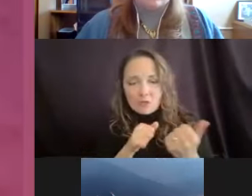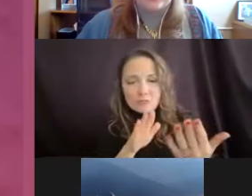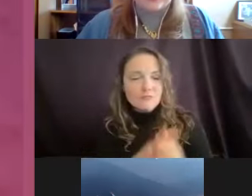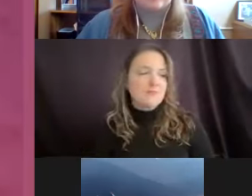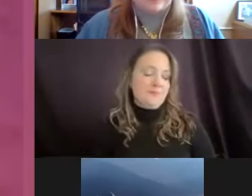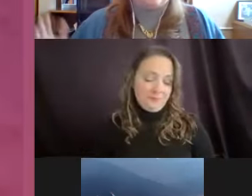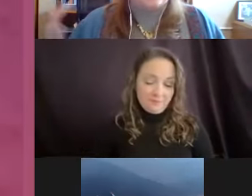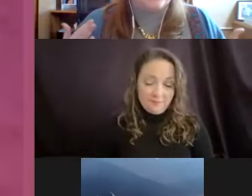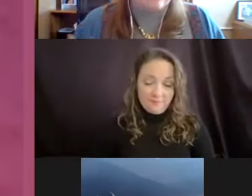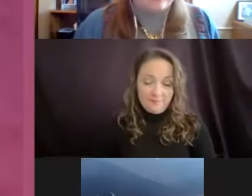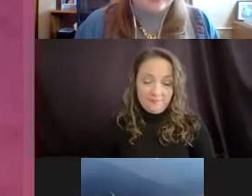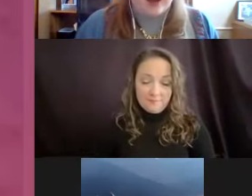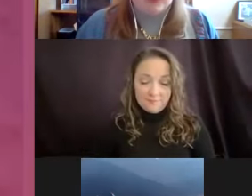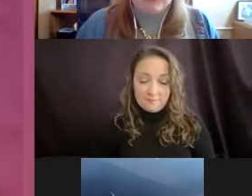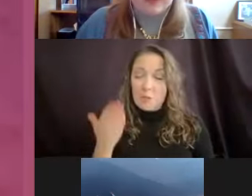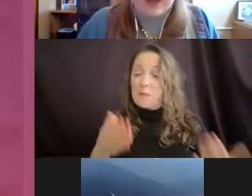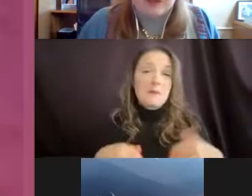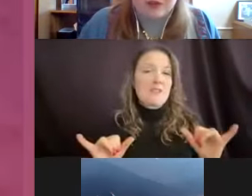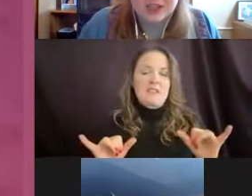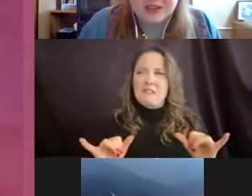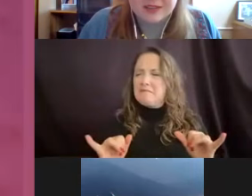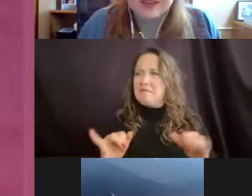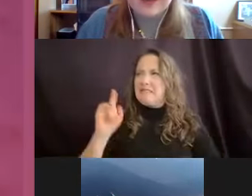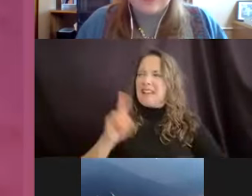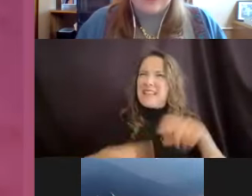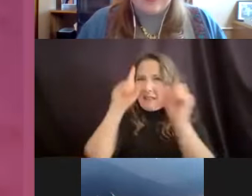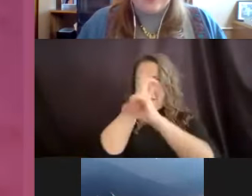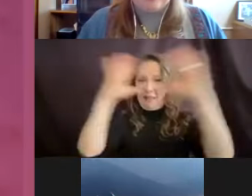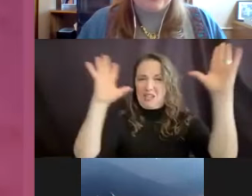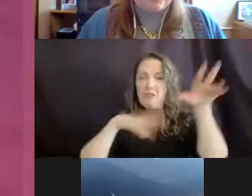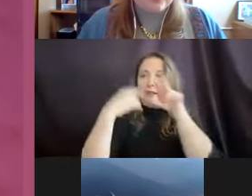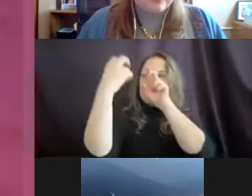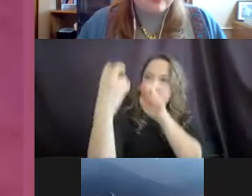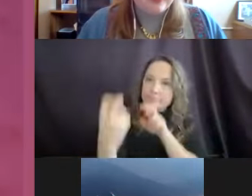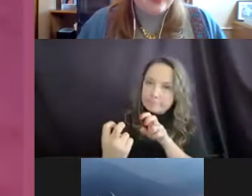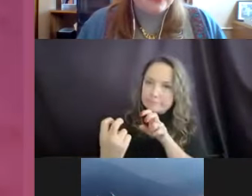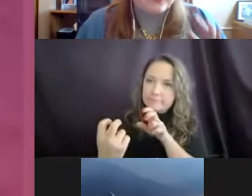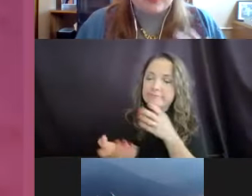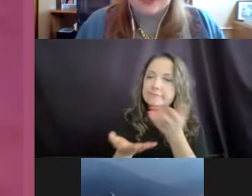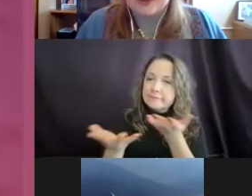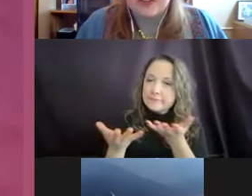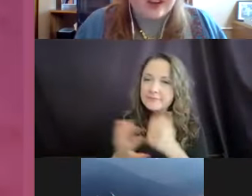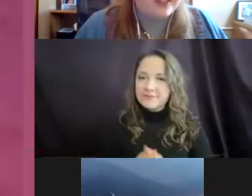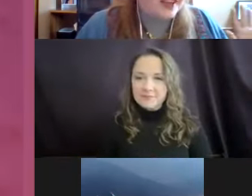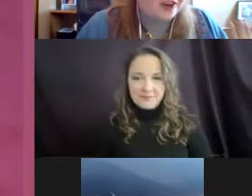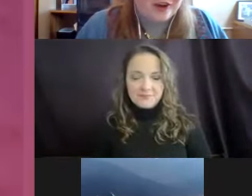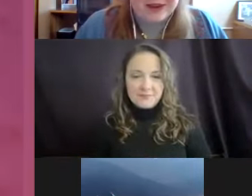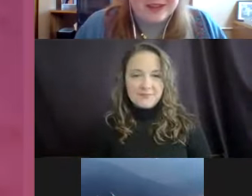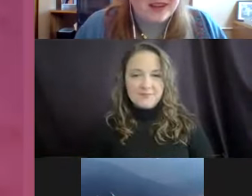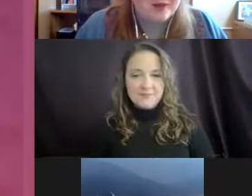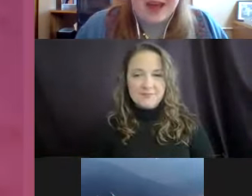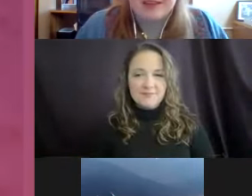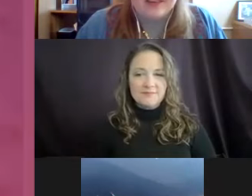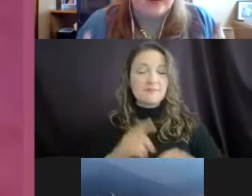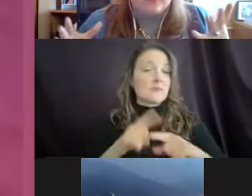you still can't imagine actually sitting down for these conversations. Um, but the pressure is off to get it all